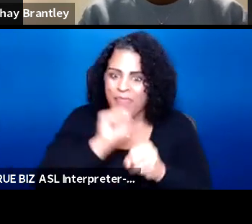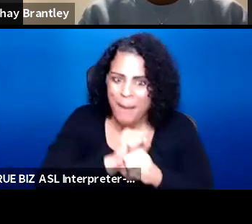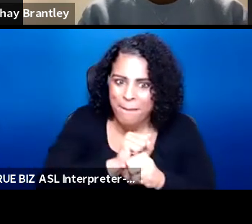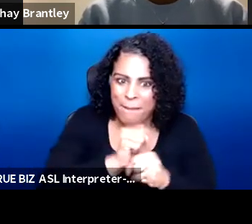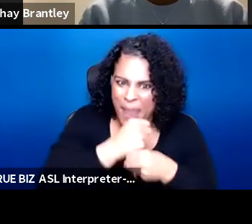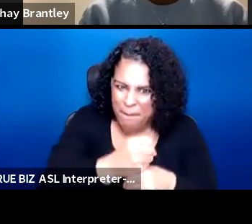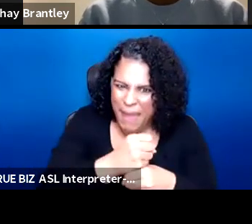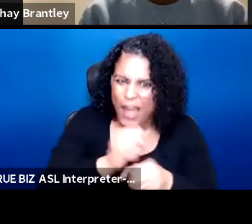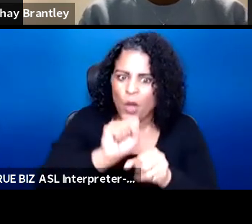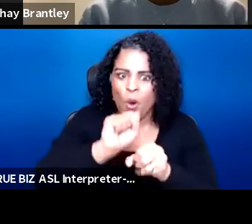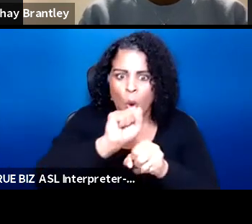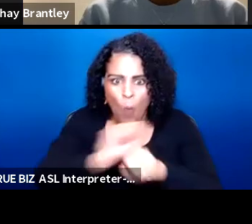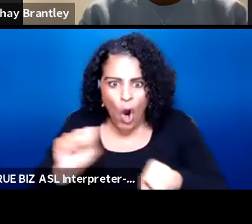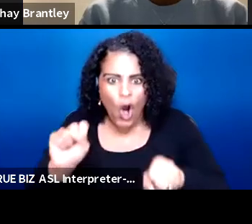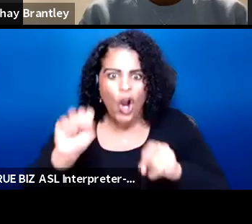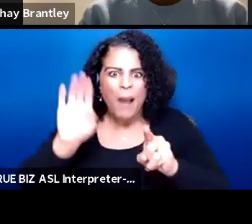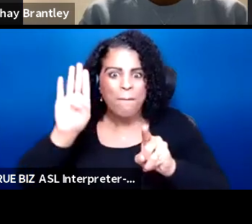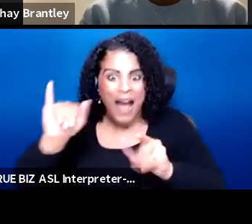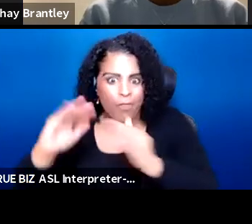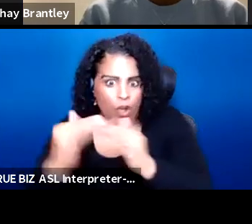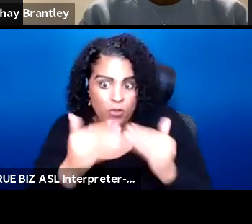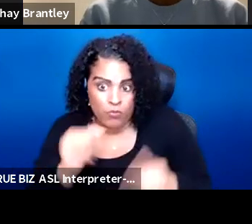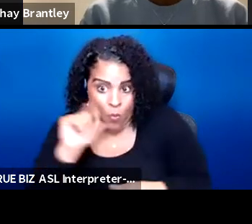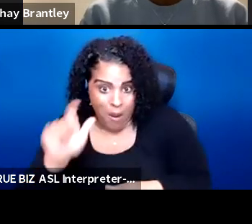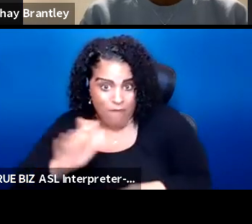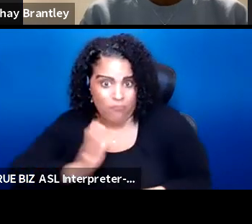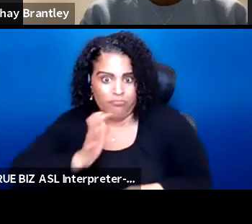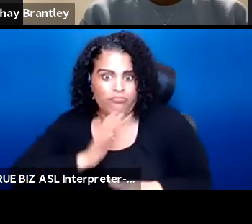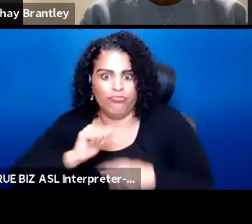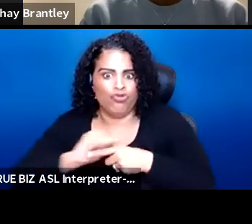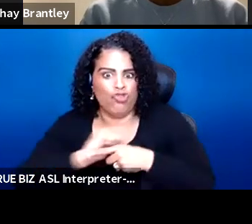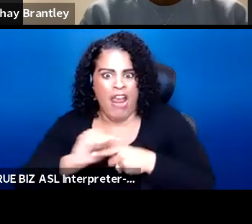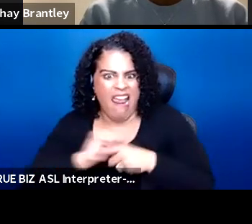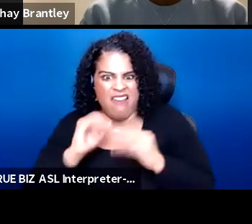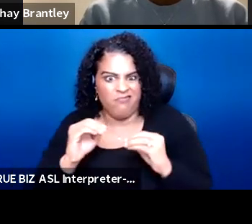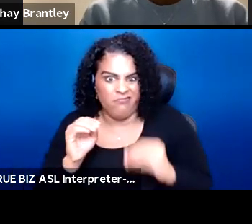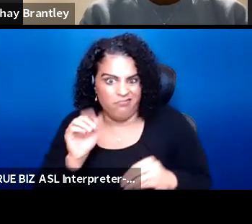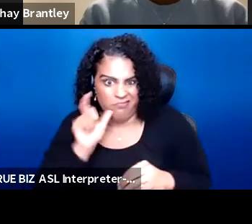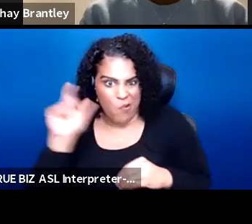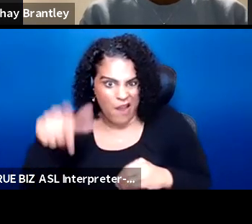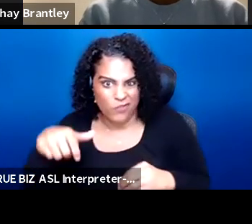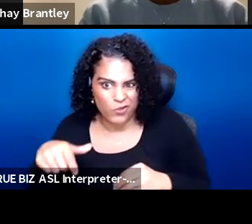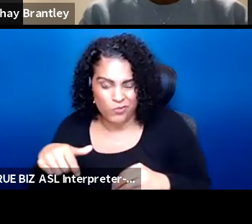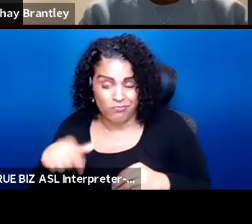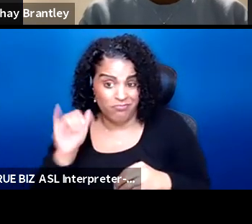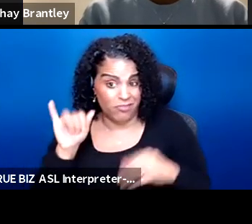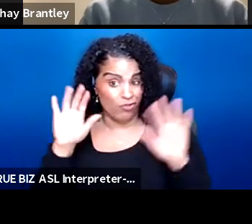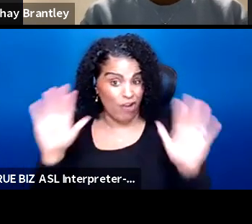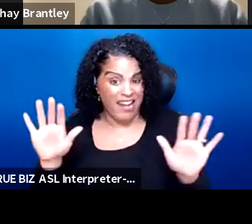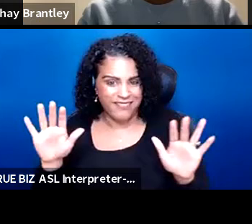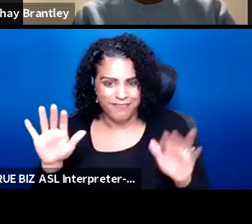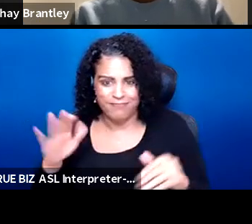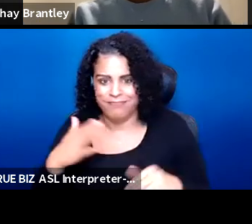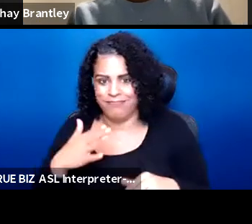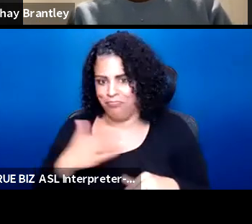community. And you don't have to be formally trained, which is, it's great.